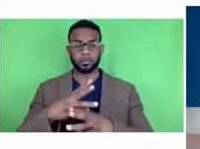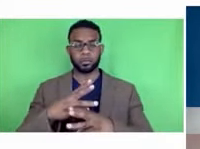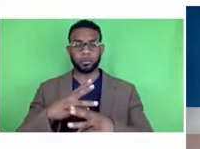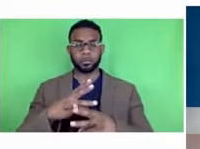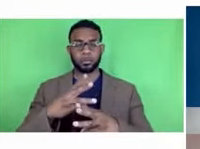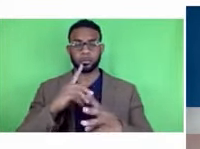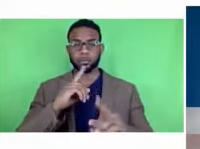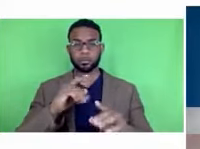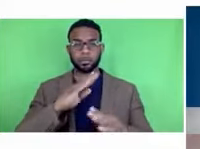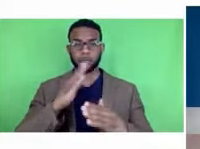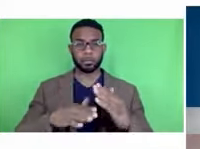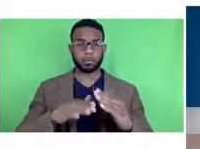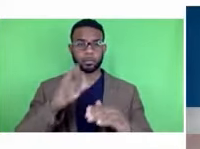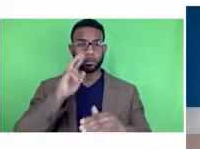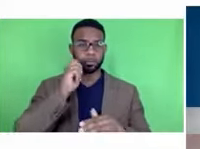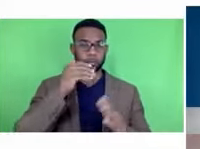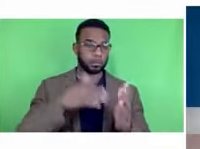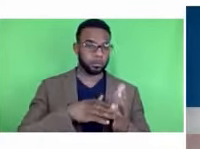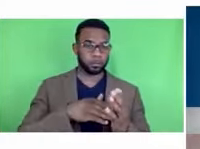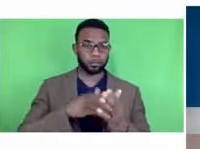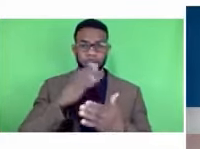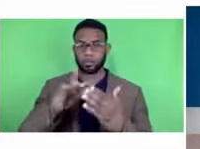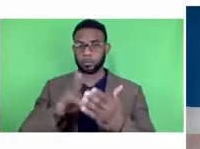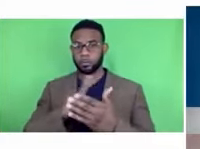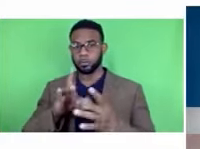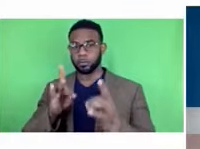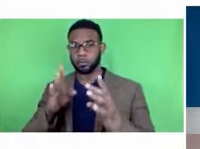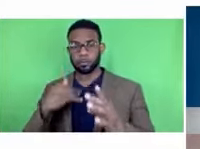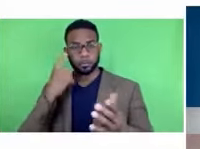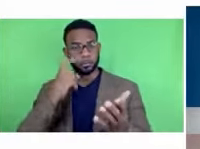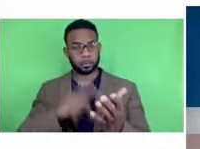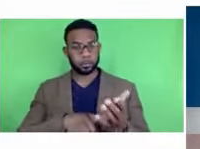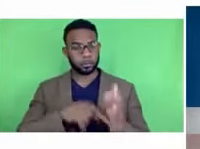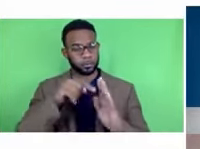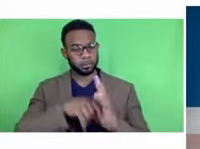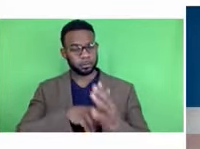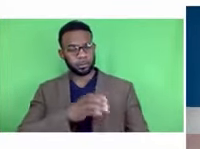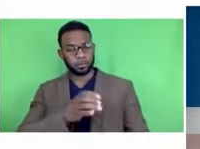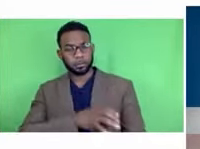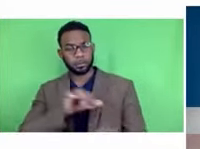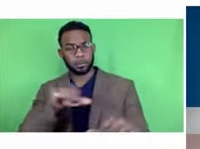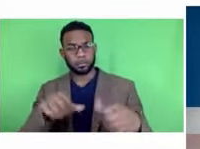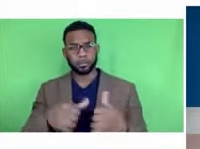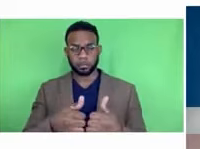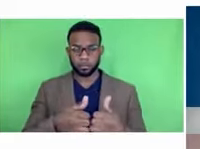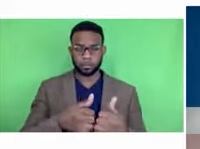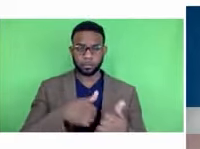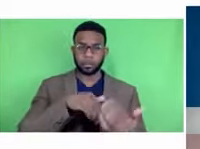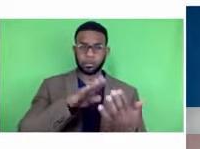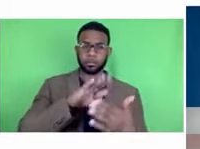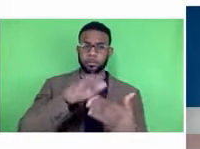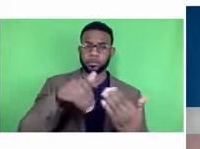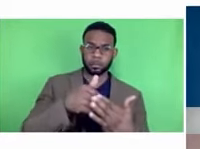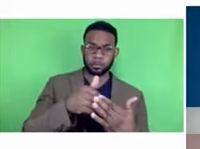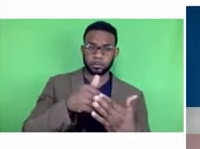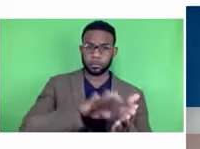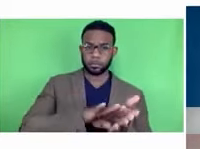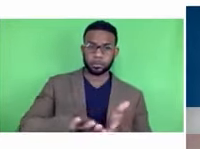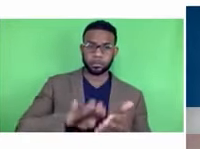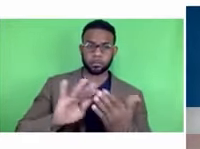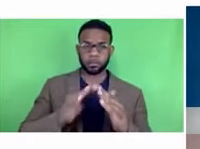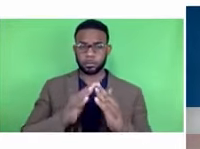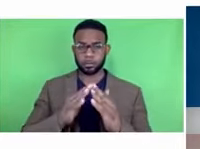racism, discrimination, and violence. We acknowledge the deep and powerful challenges faced by all marginalized communities